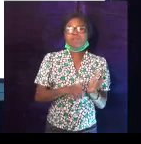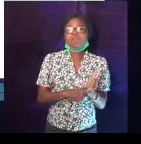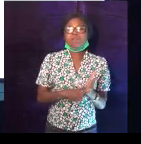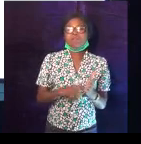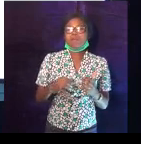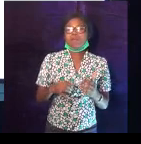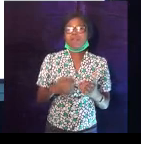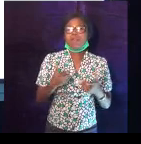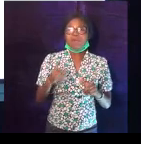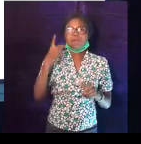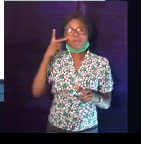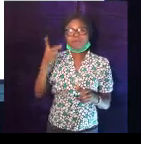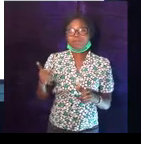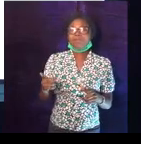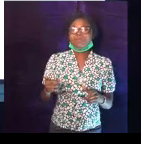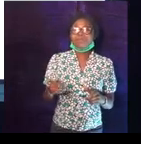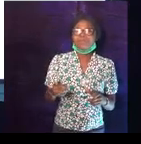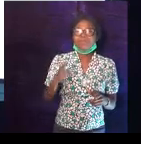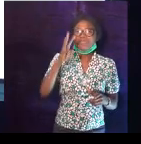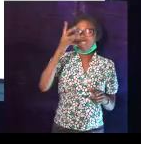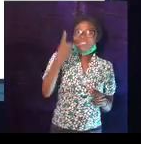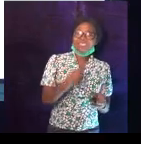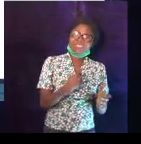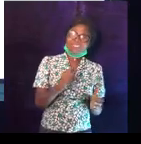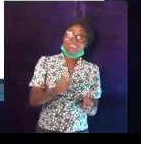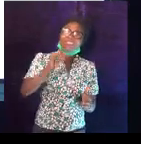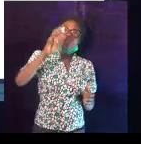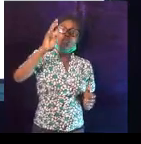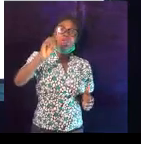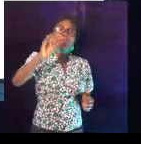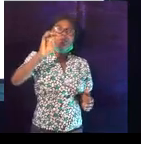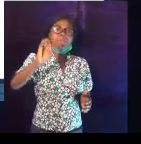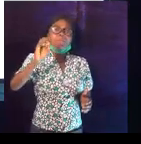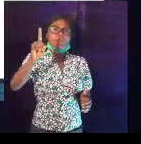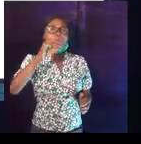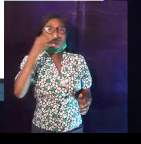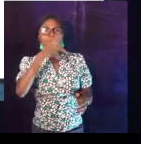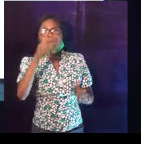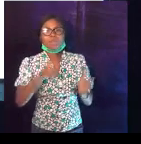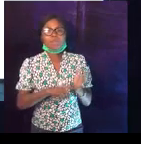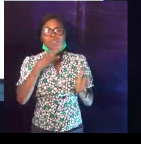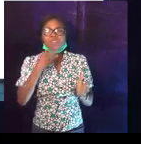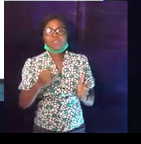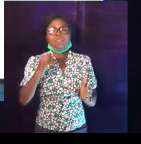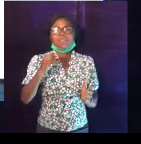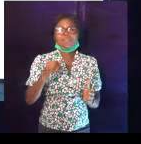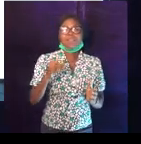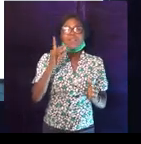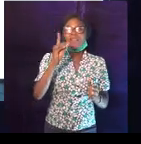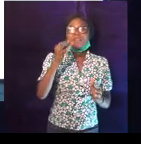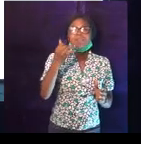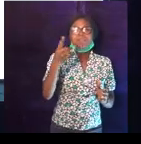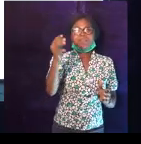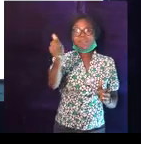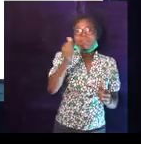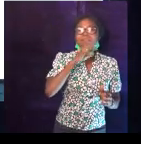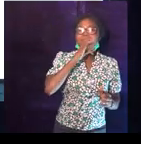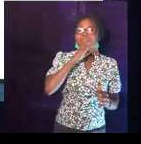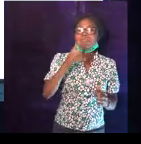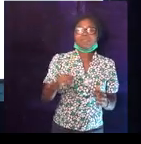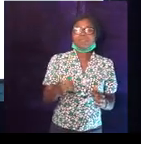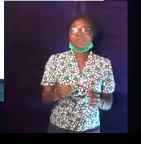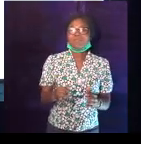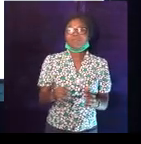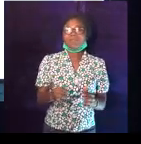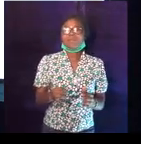And I believe you have it by now. Let's see. The mode of this data is actually type O. And